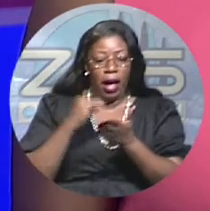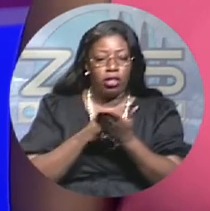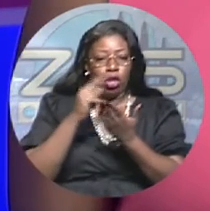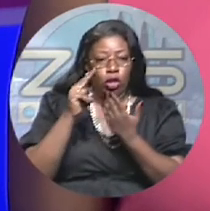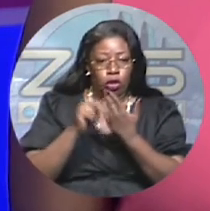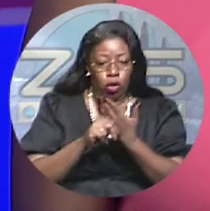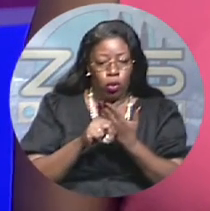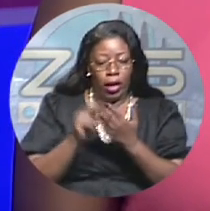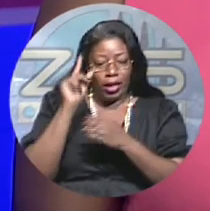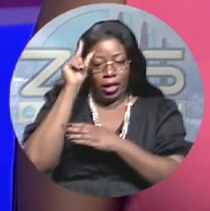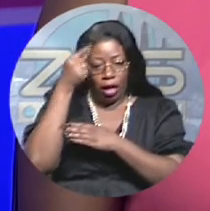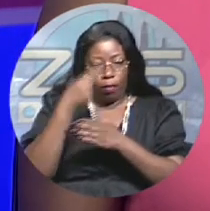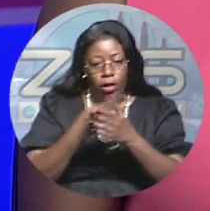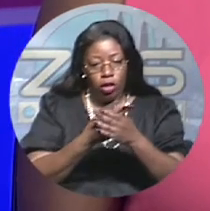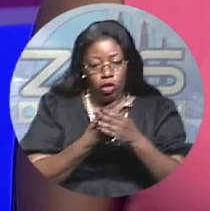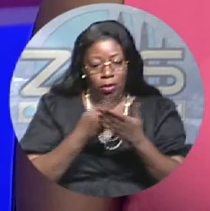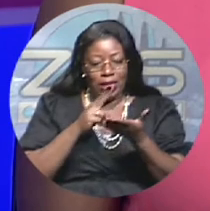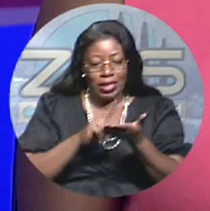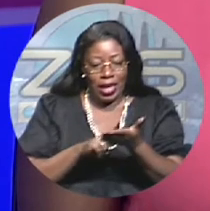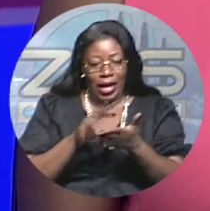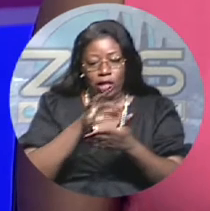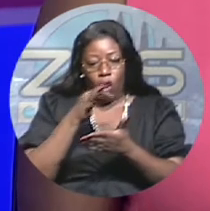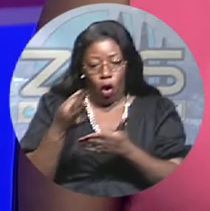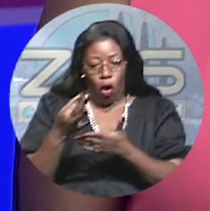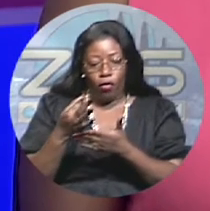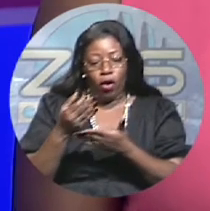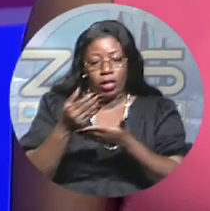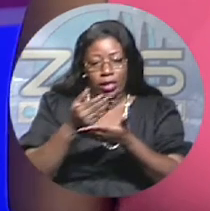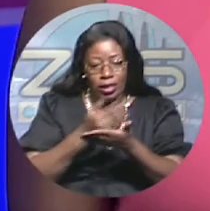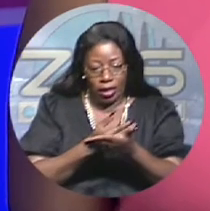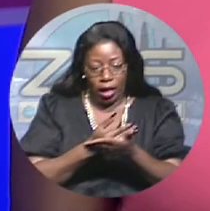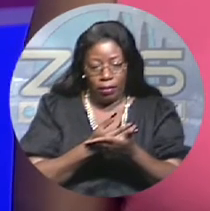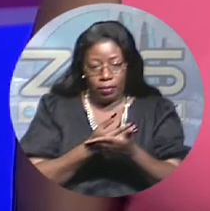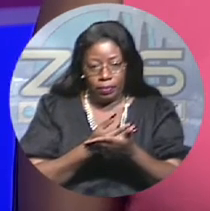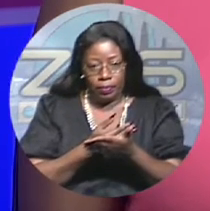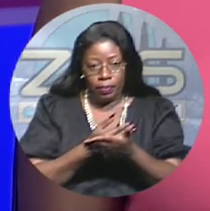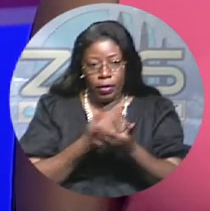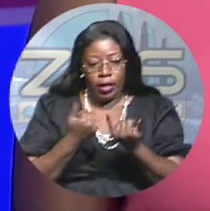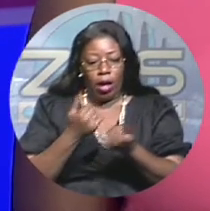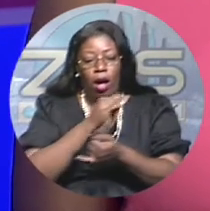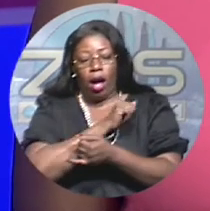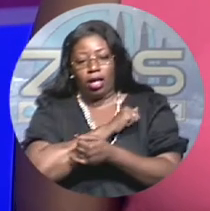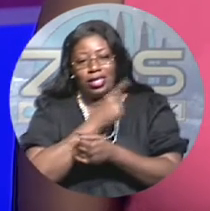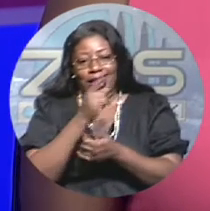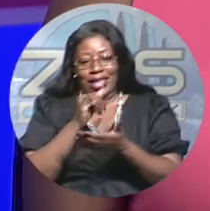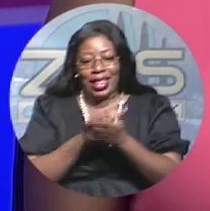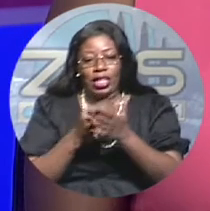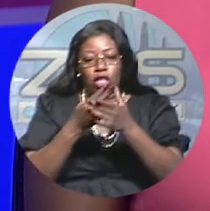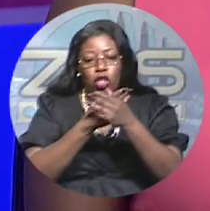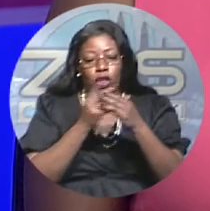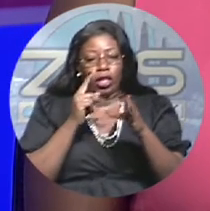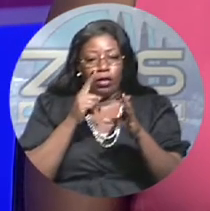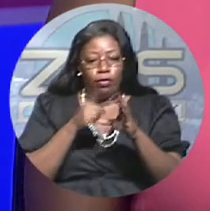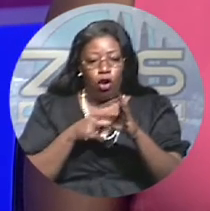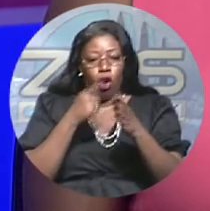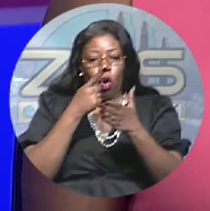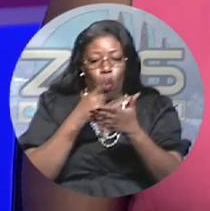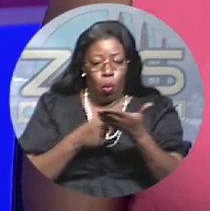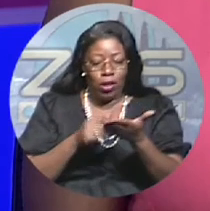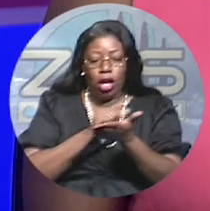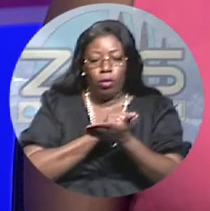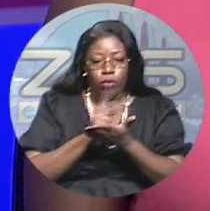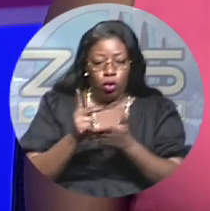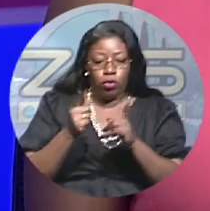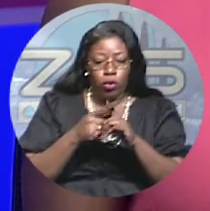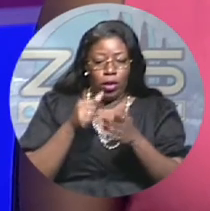and government and the union did sign off on several articles. However, Archer noted that the union confirmed what was approved in a